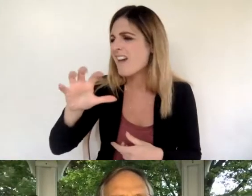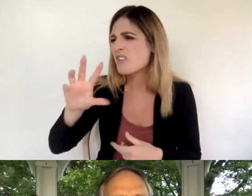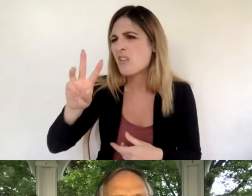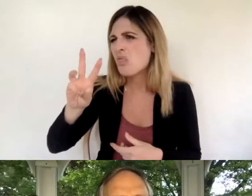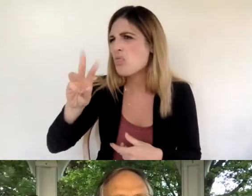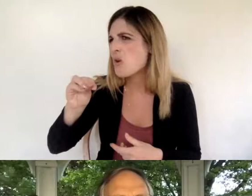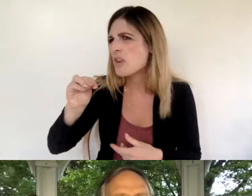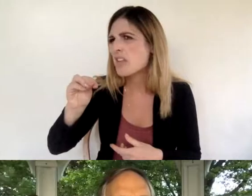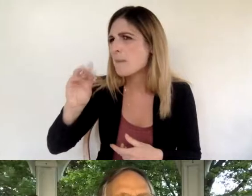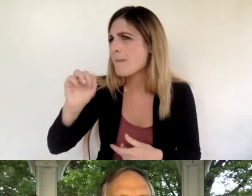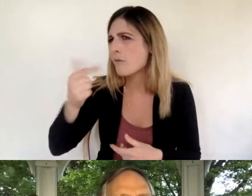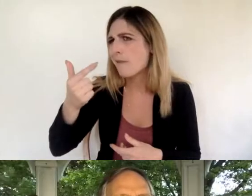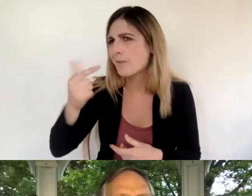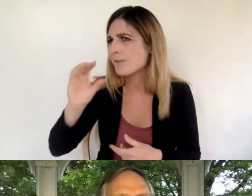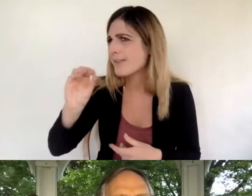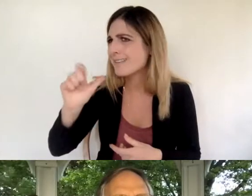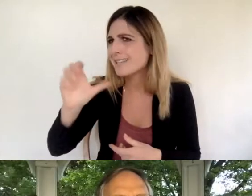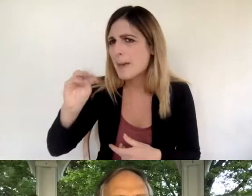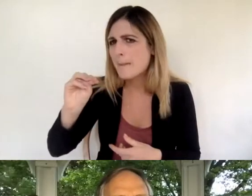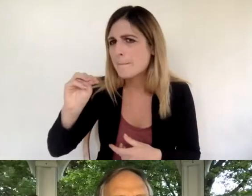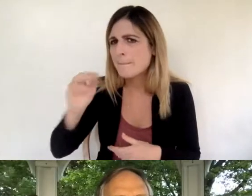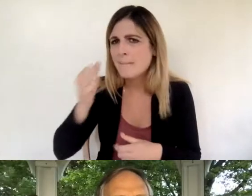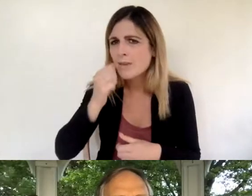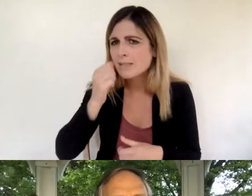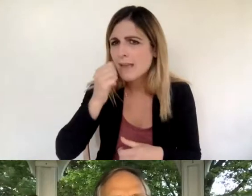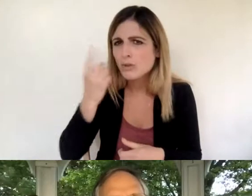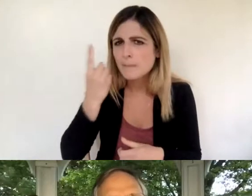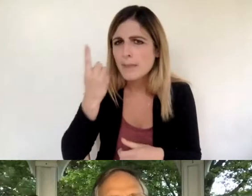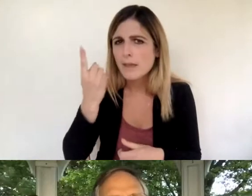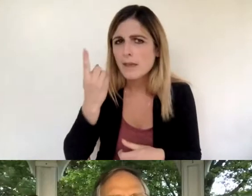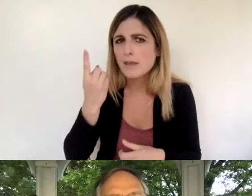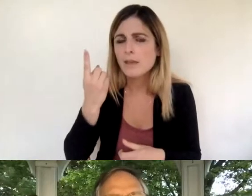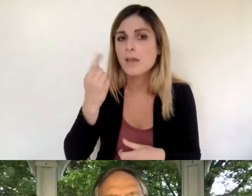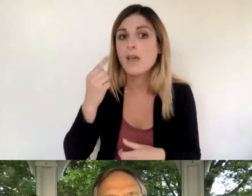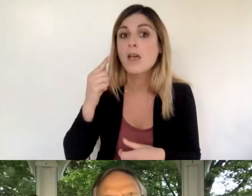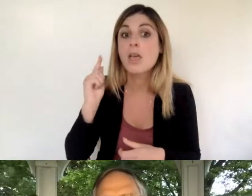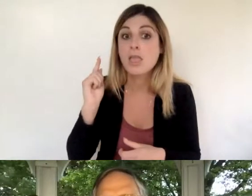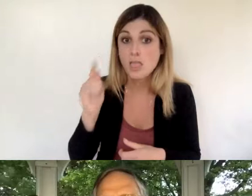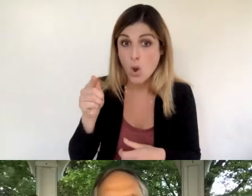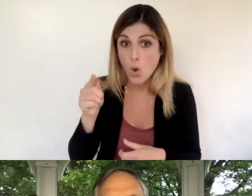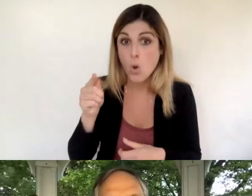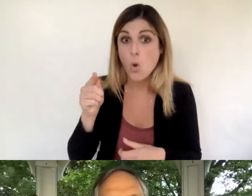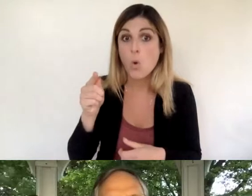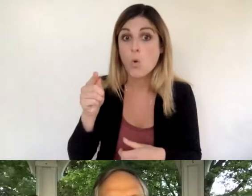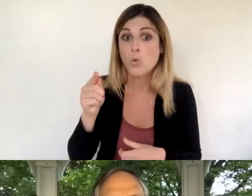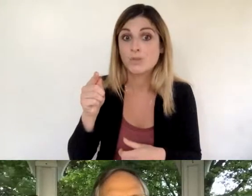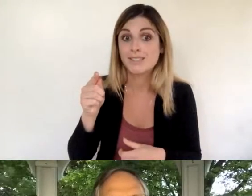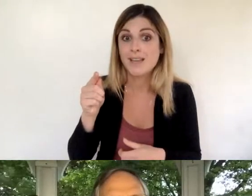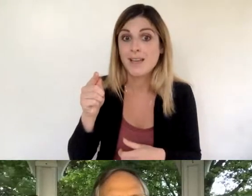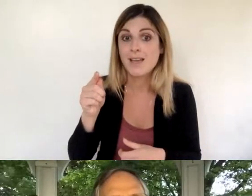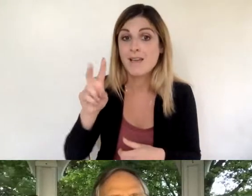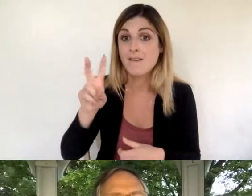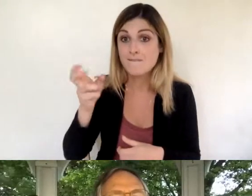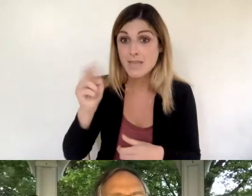530 milligrams of calcium. When they were eating at least 530 milligrams of calcium, they had the same